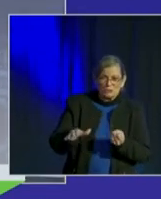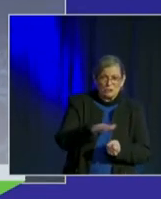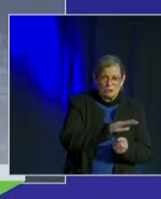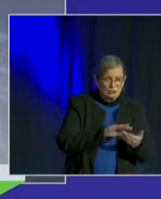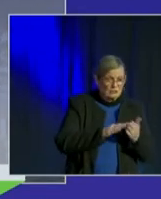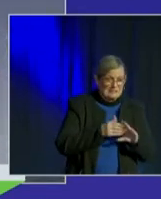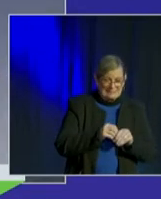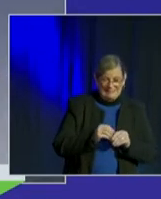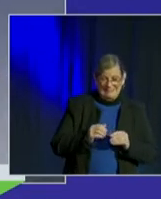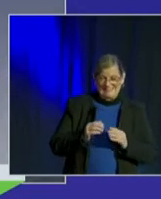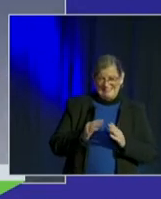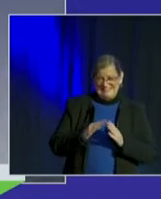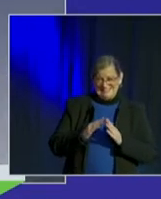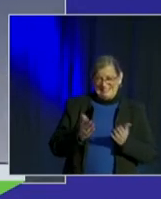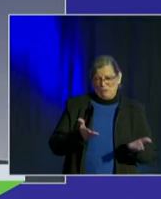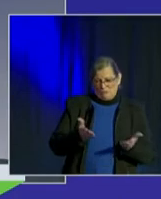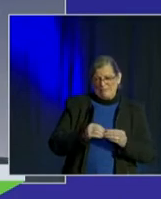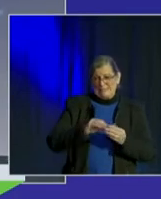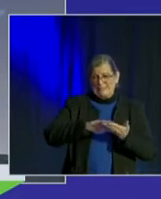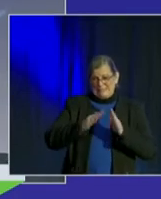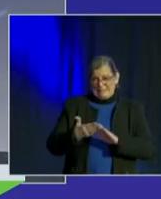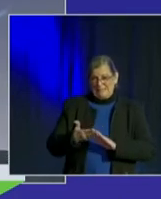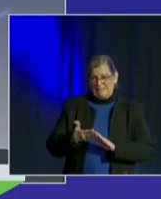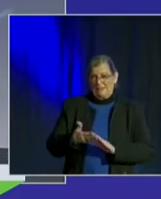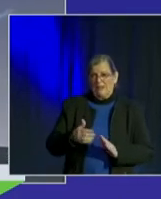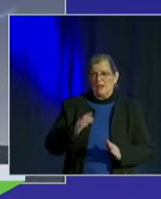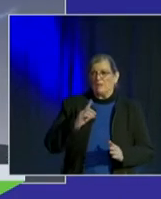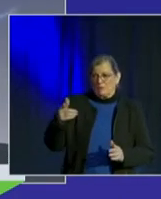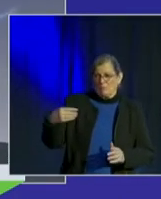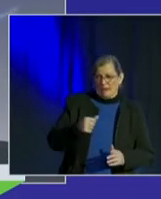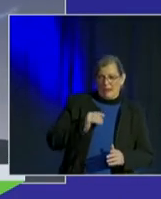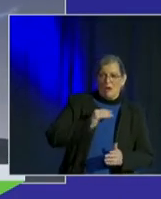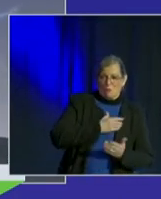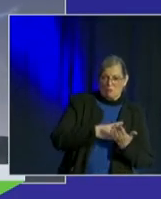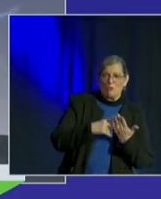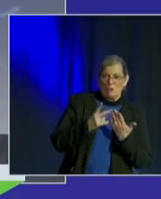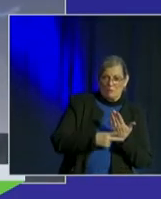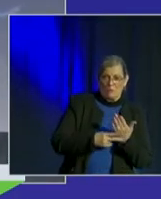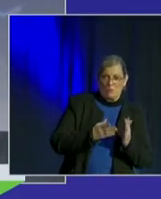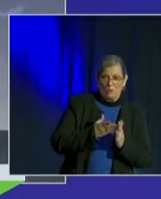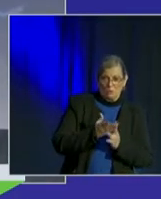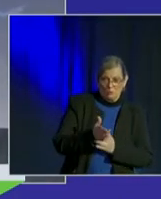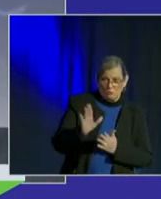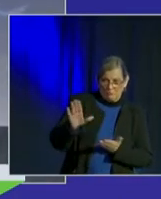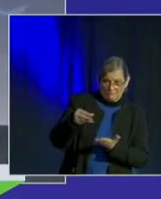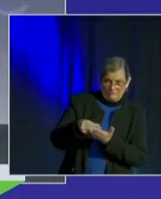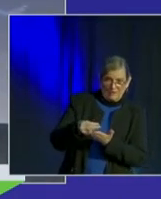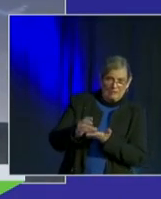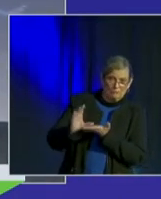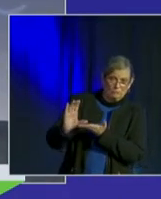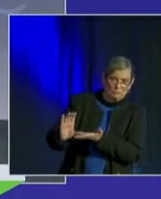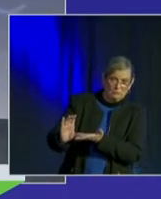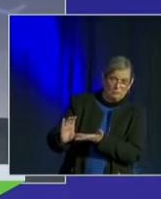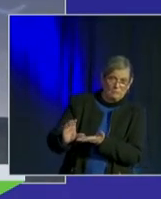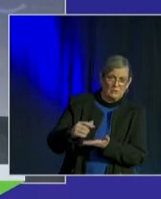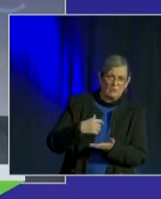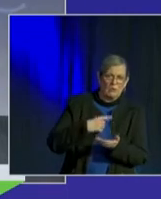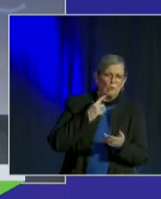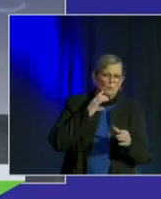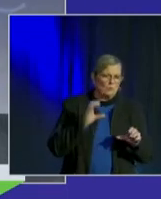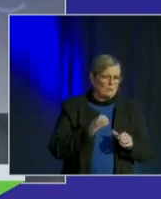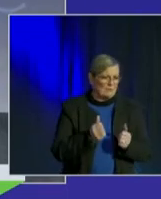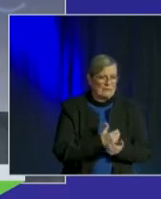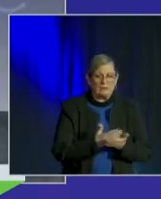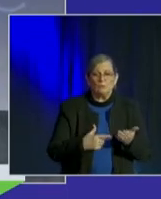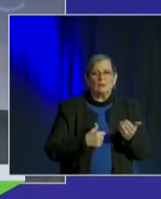such a program through your budget or through also federal DC funding? And if not, what will you do to ensure that our students are